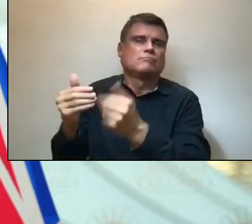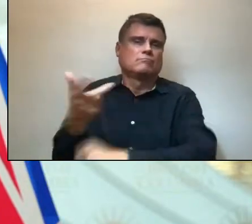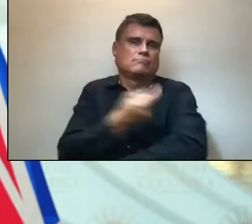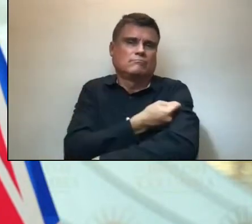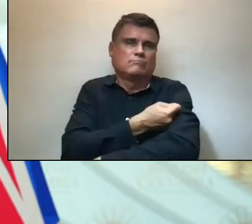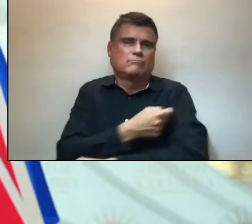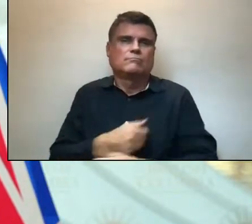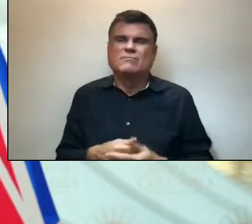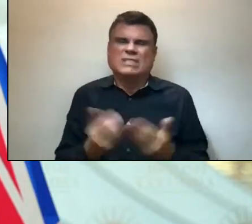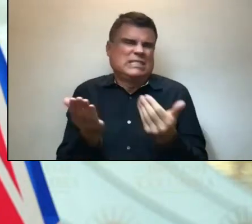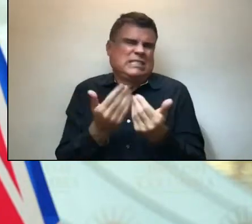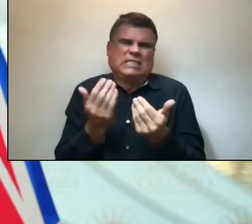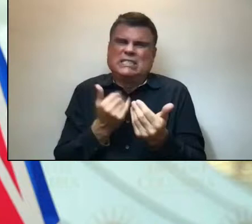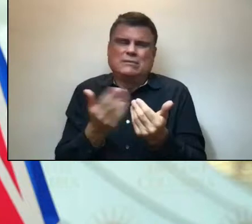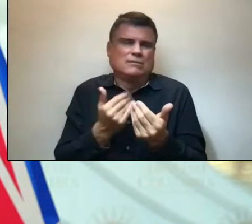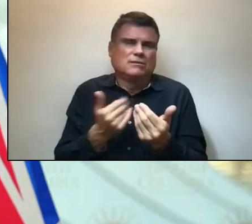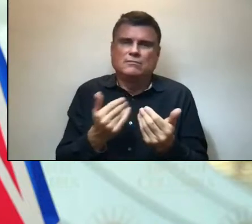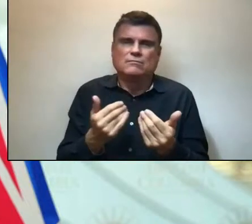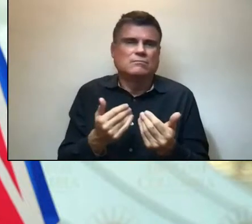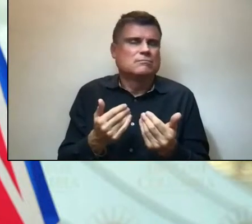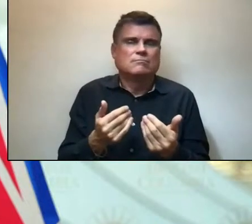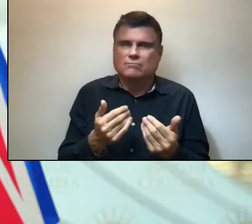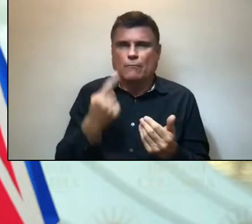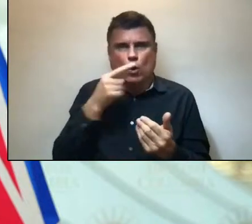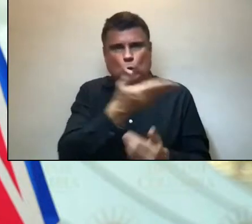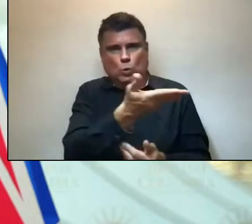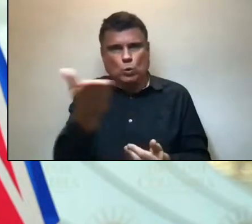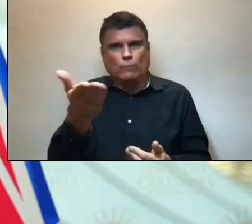mRNA vaccines. To date,